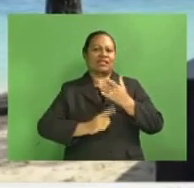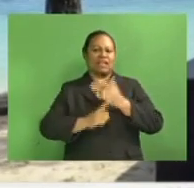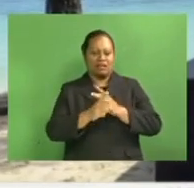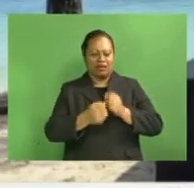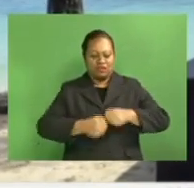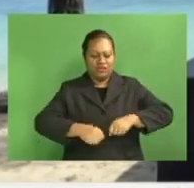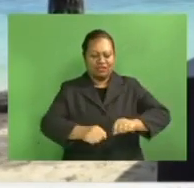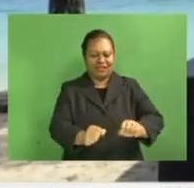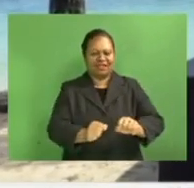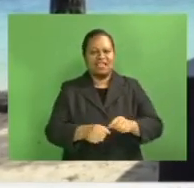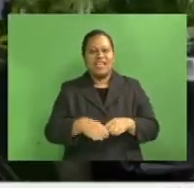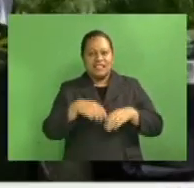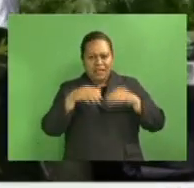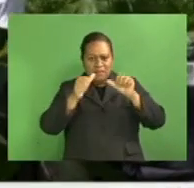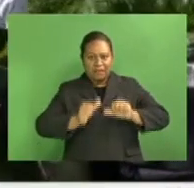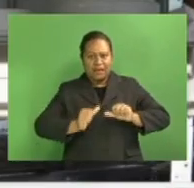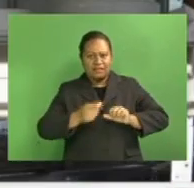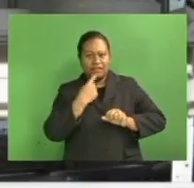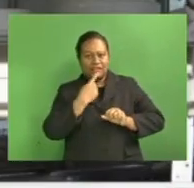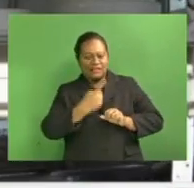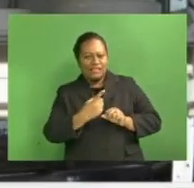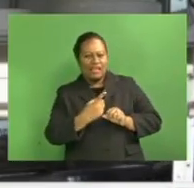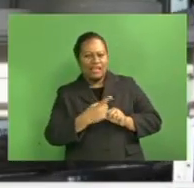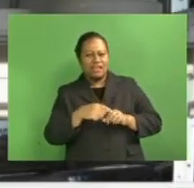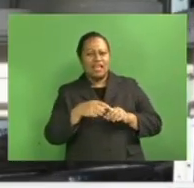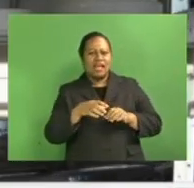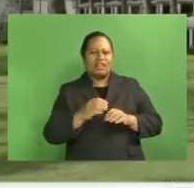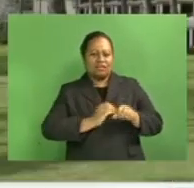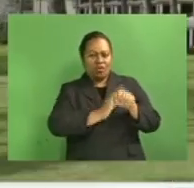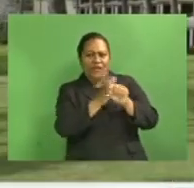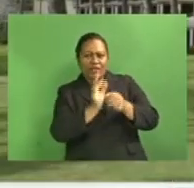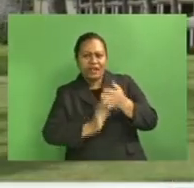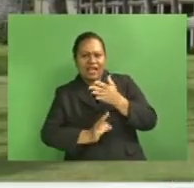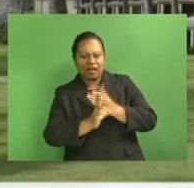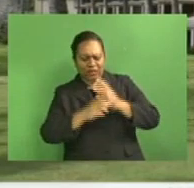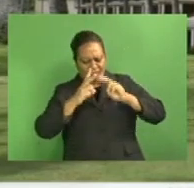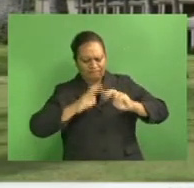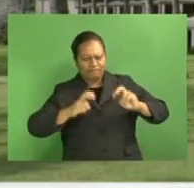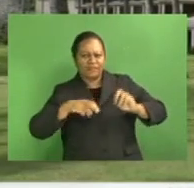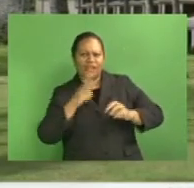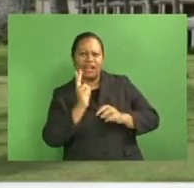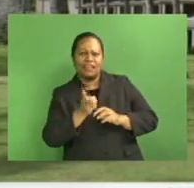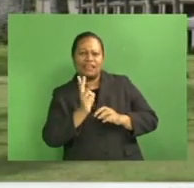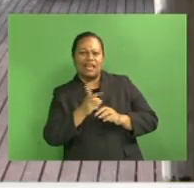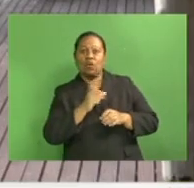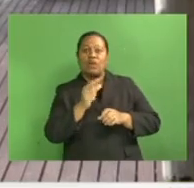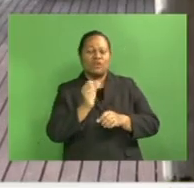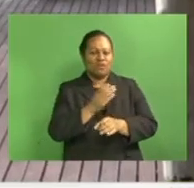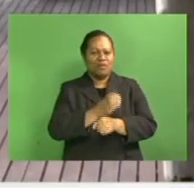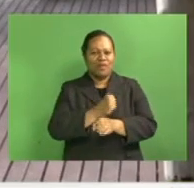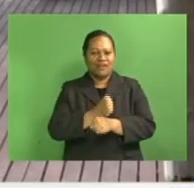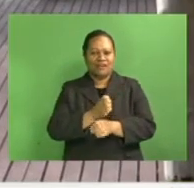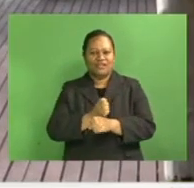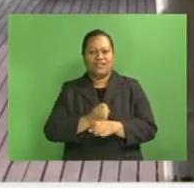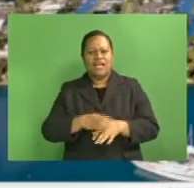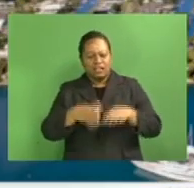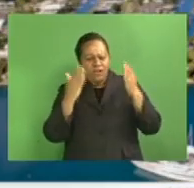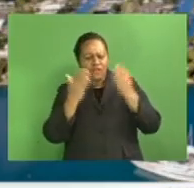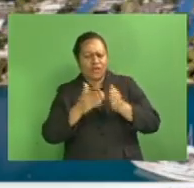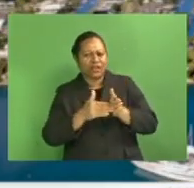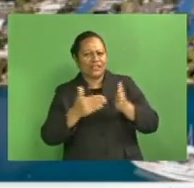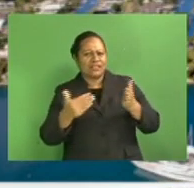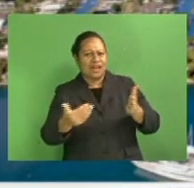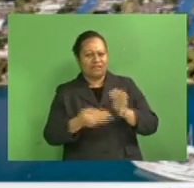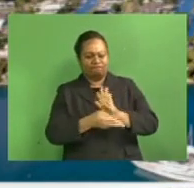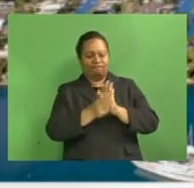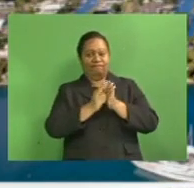strategy. Lockington says COVID-19 has forced tourism businesses to re-evaluate how they run operations. She says the focus now is